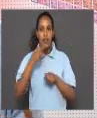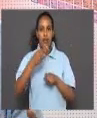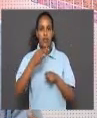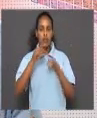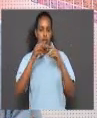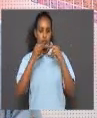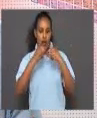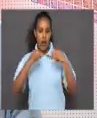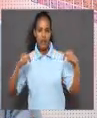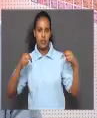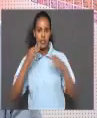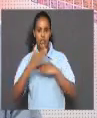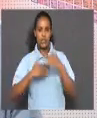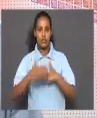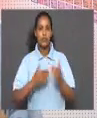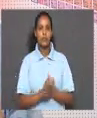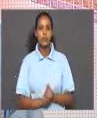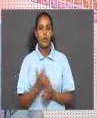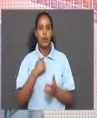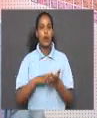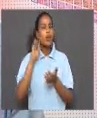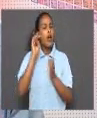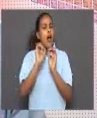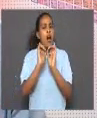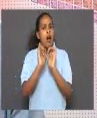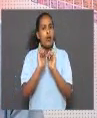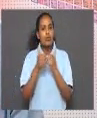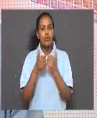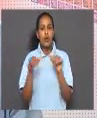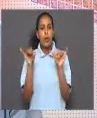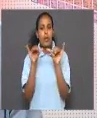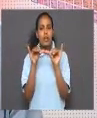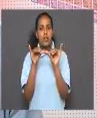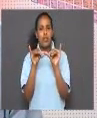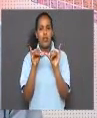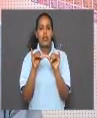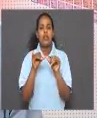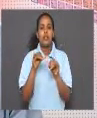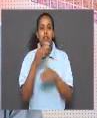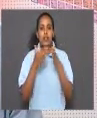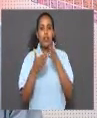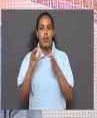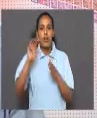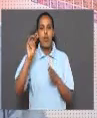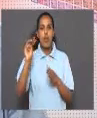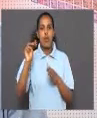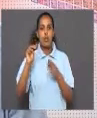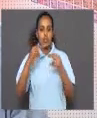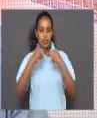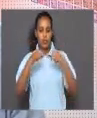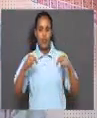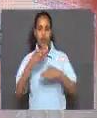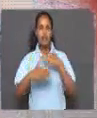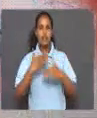of neutralization. We learned how to measure standard molar enthalpy of